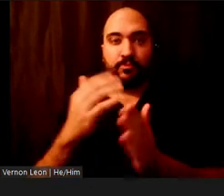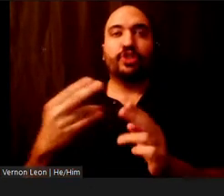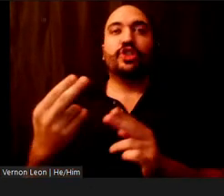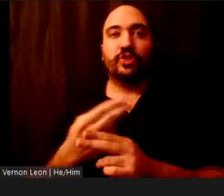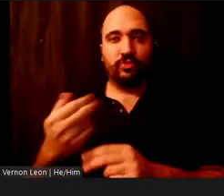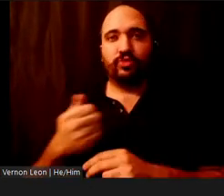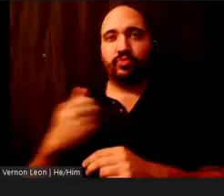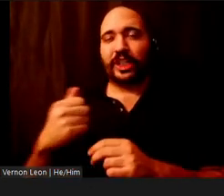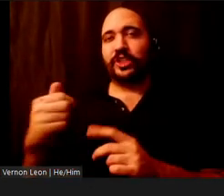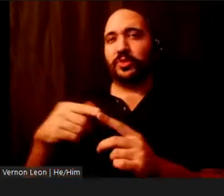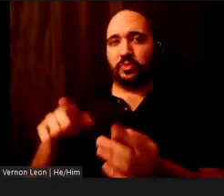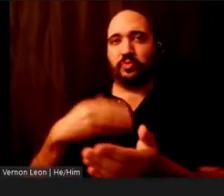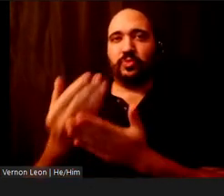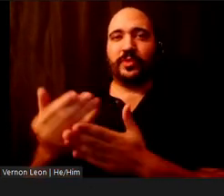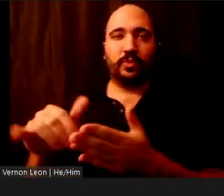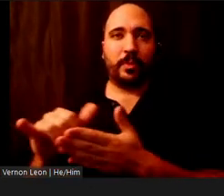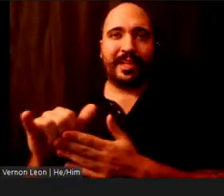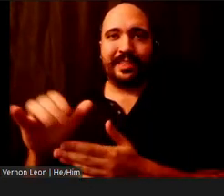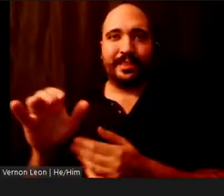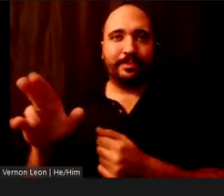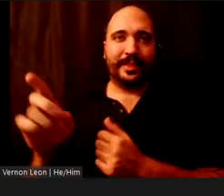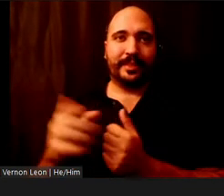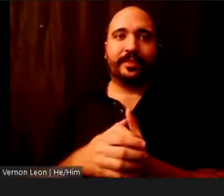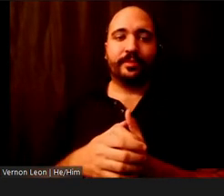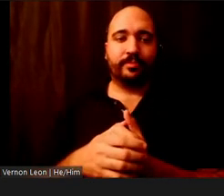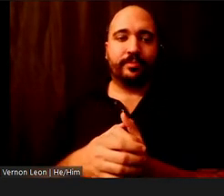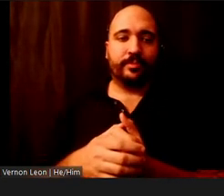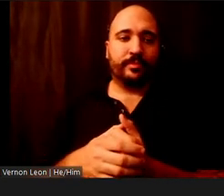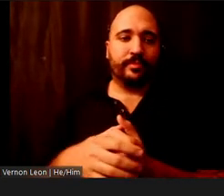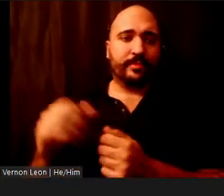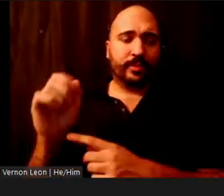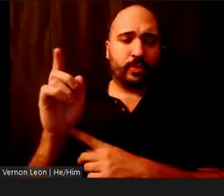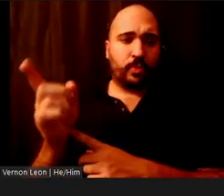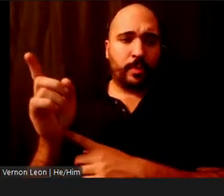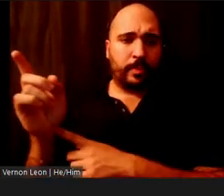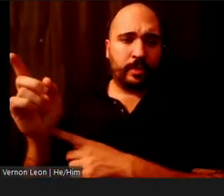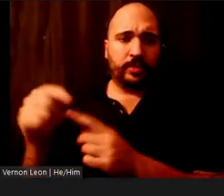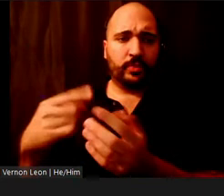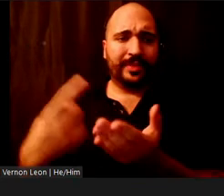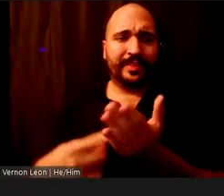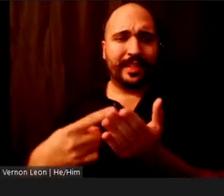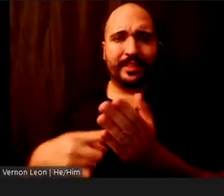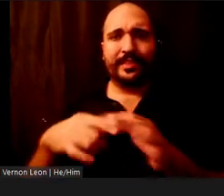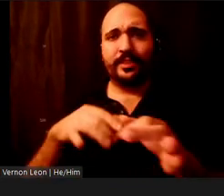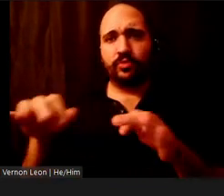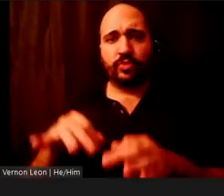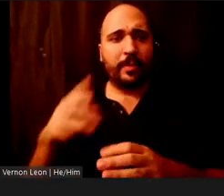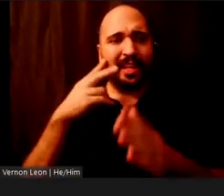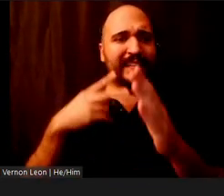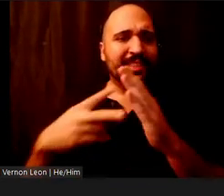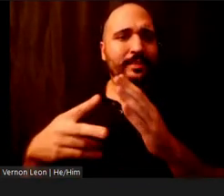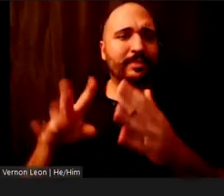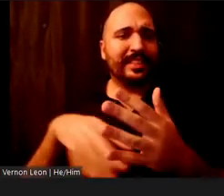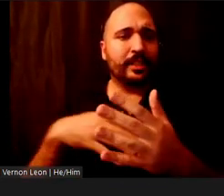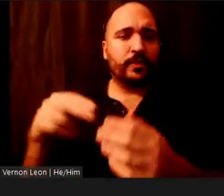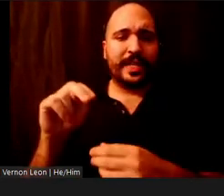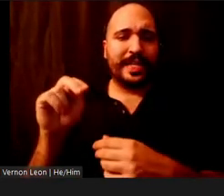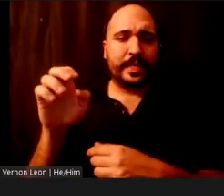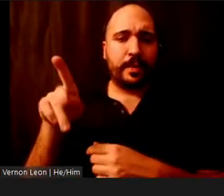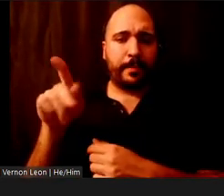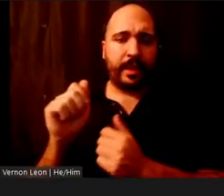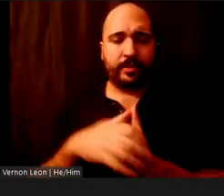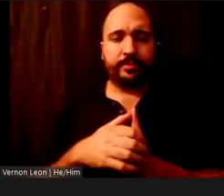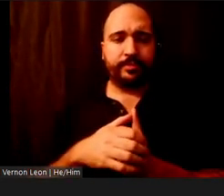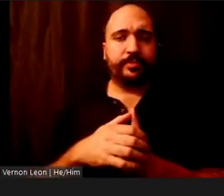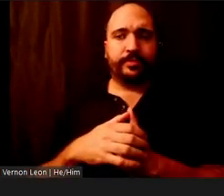transit to reach the Manhattan Central Business District. I want to take just a moment to discuss or describe the anticipated NEPA schedule. We've